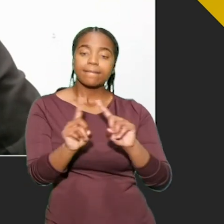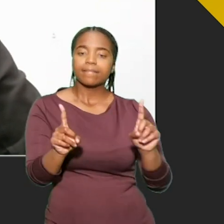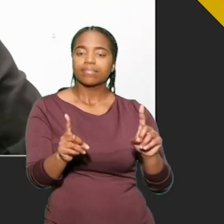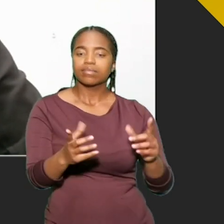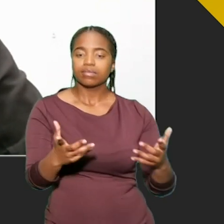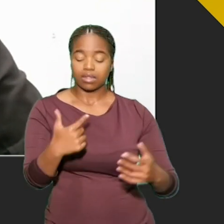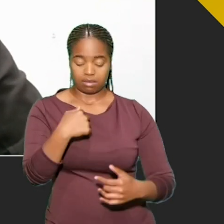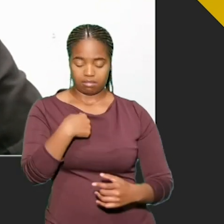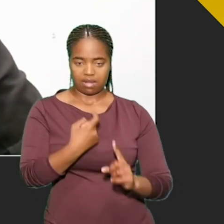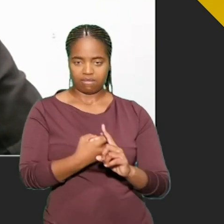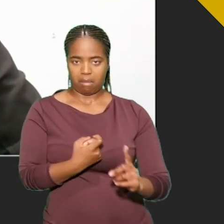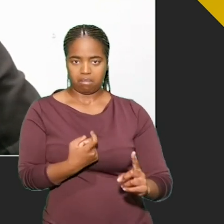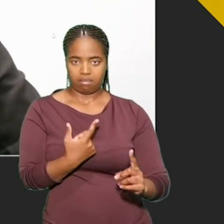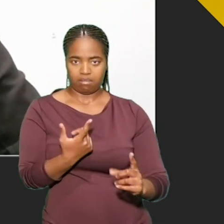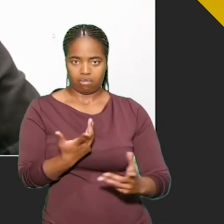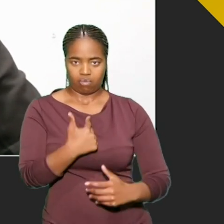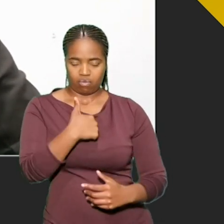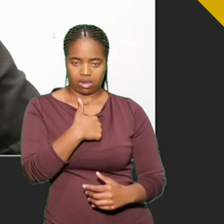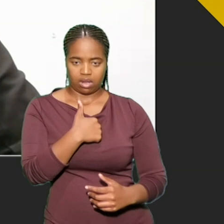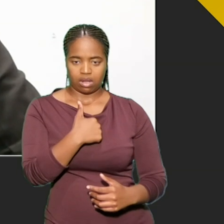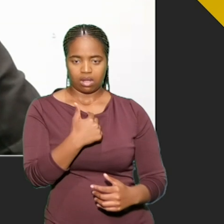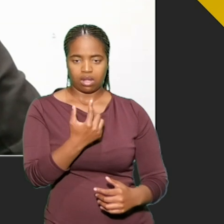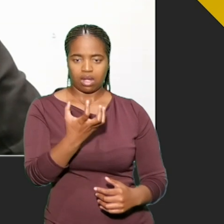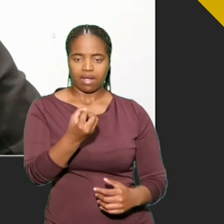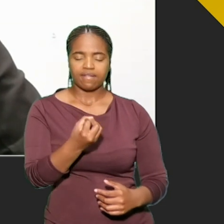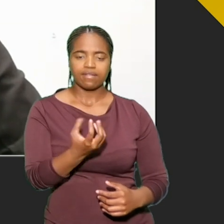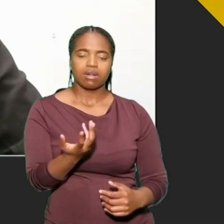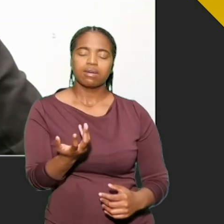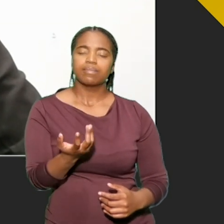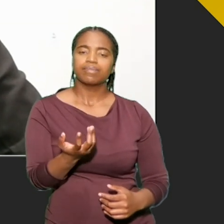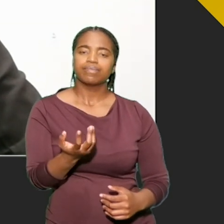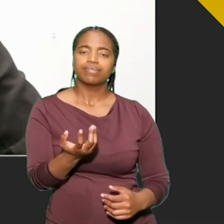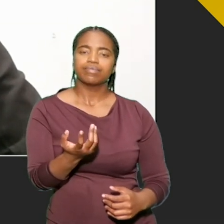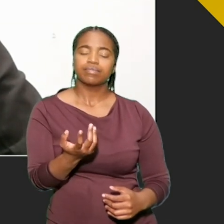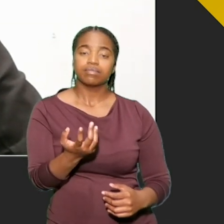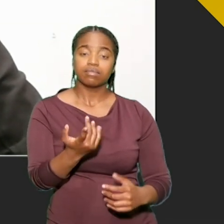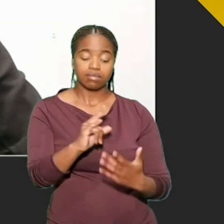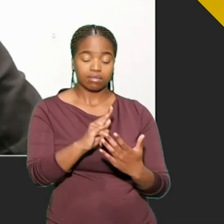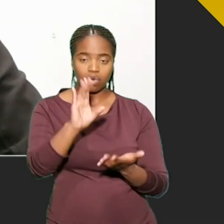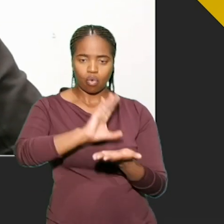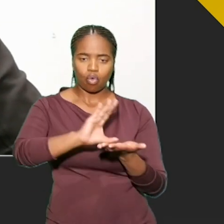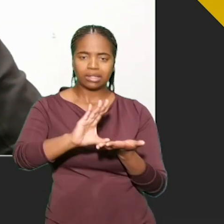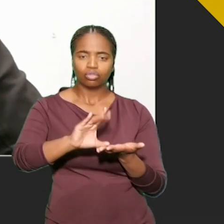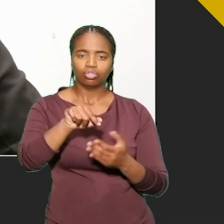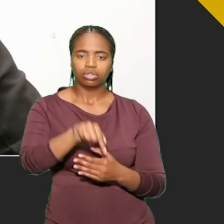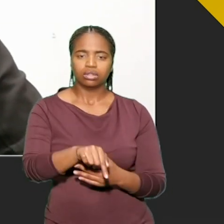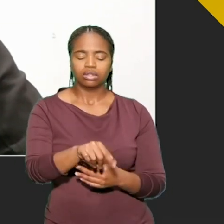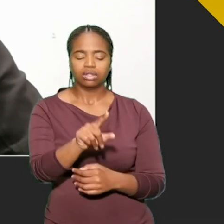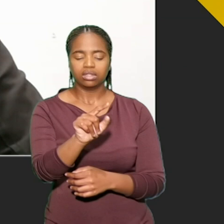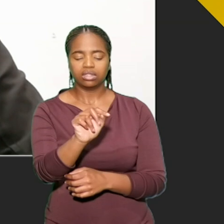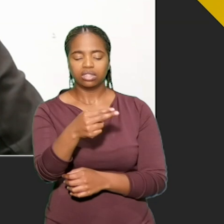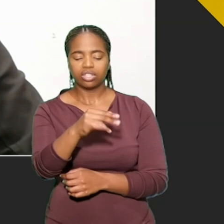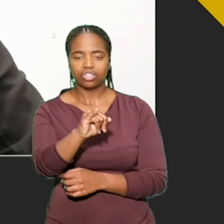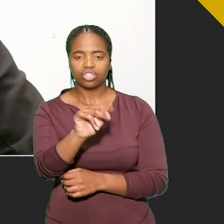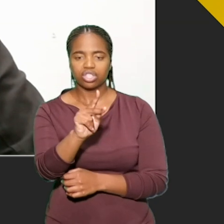in where I come from, there was a quite famous college of education called Chisimani. And that